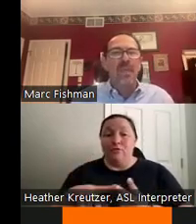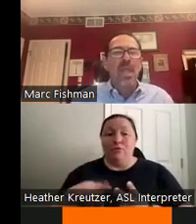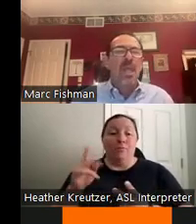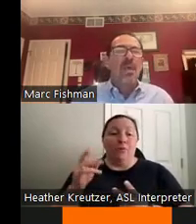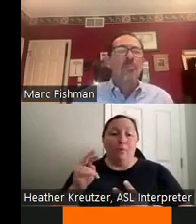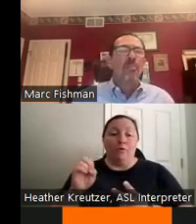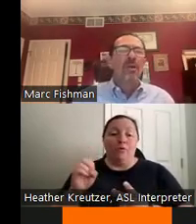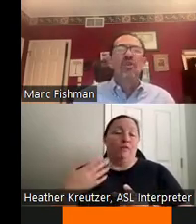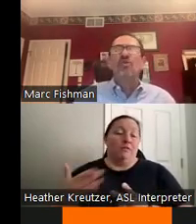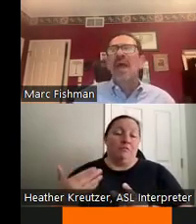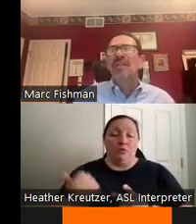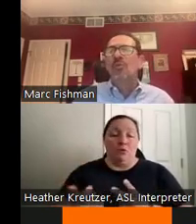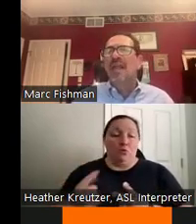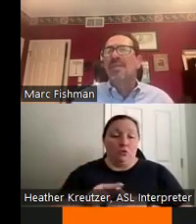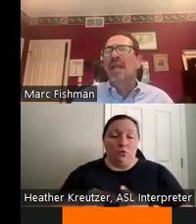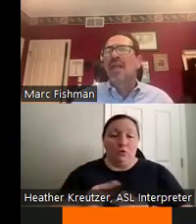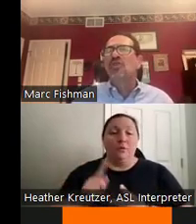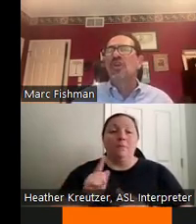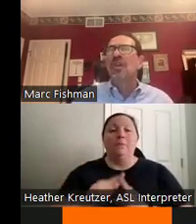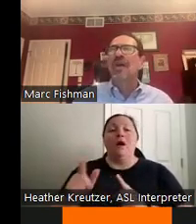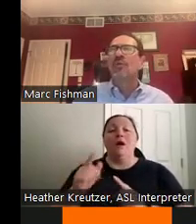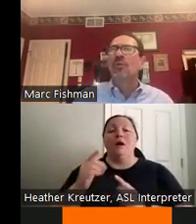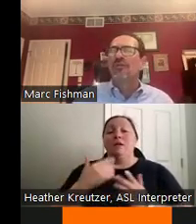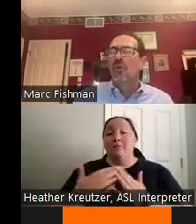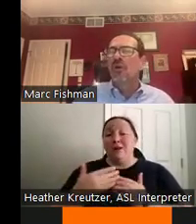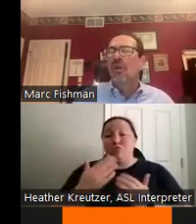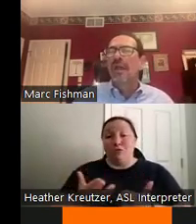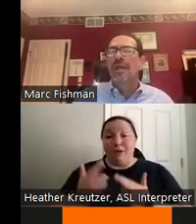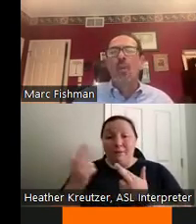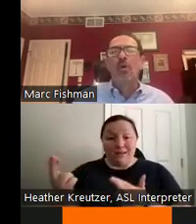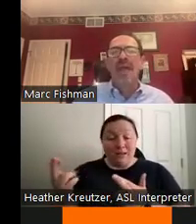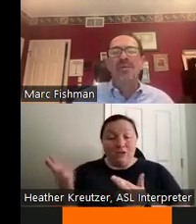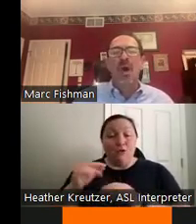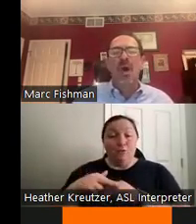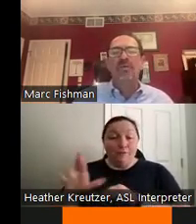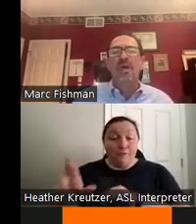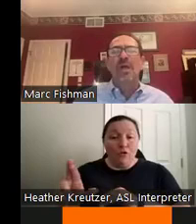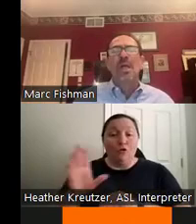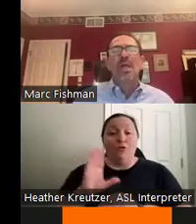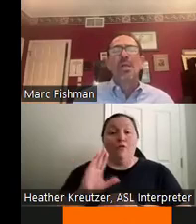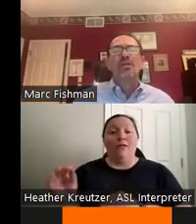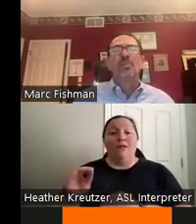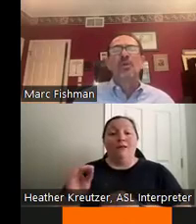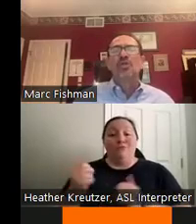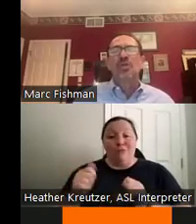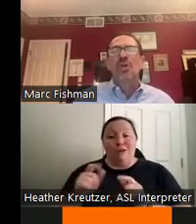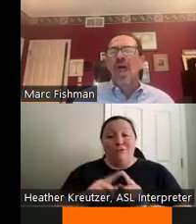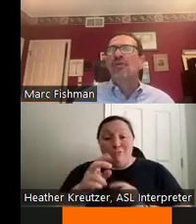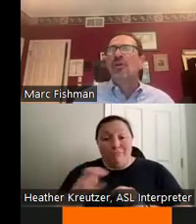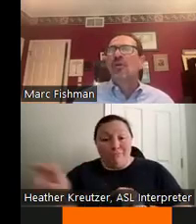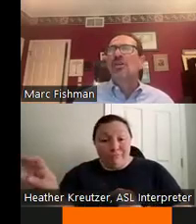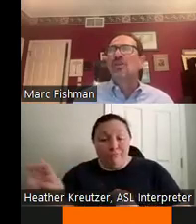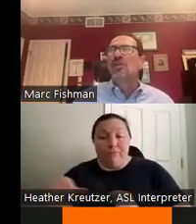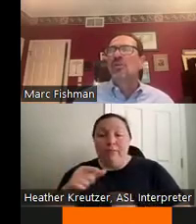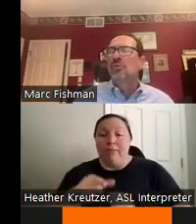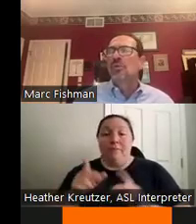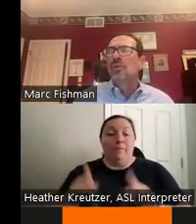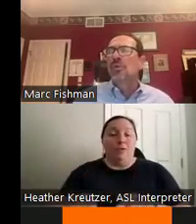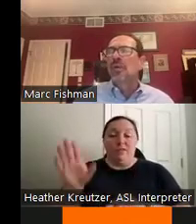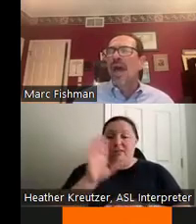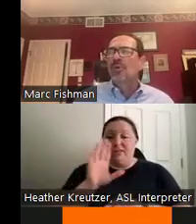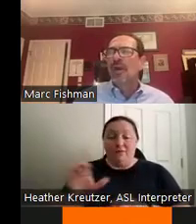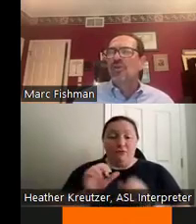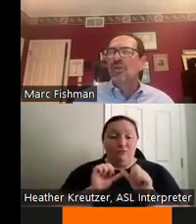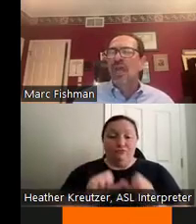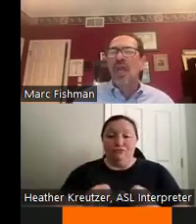doesn't matter. But despite the recommendation and the referral and the warm handoff, this person never